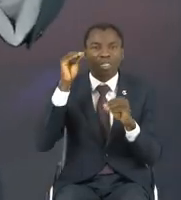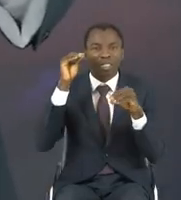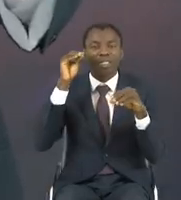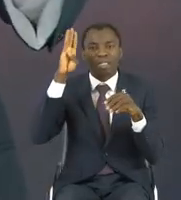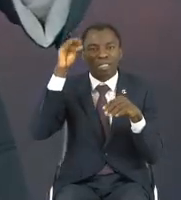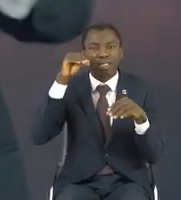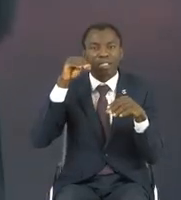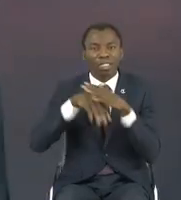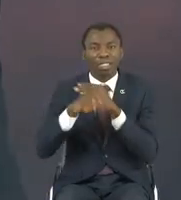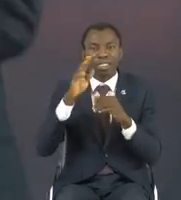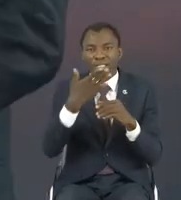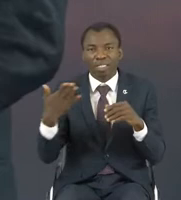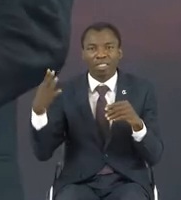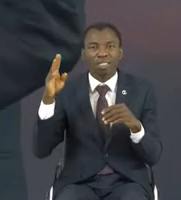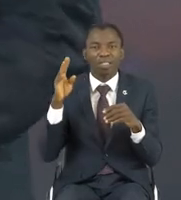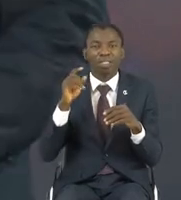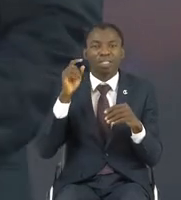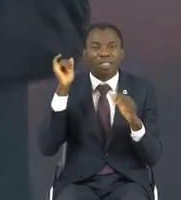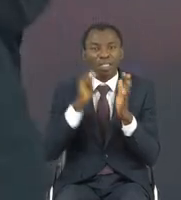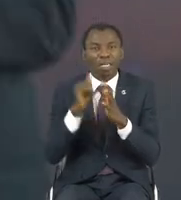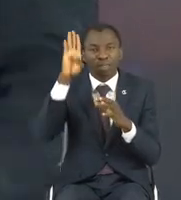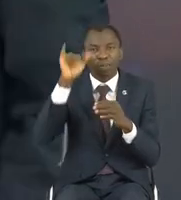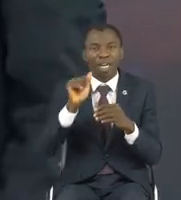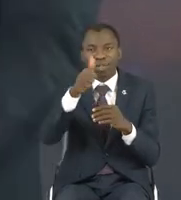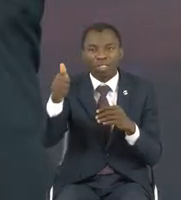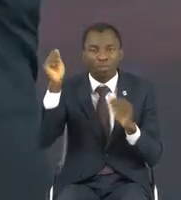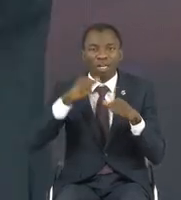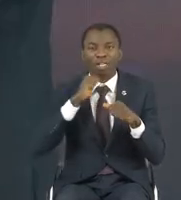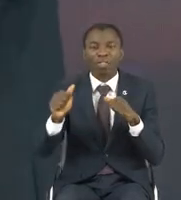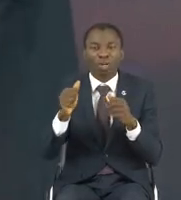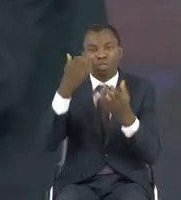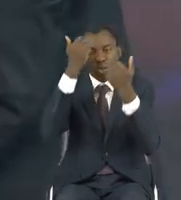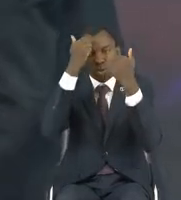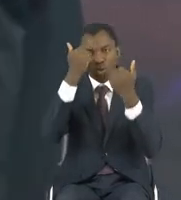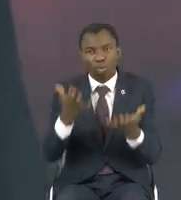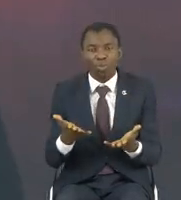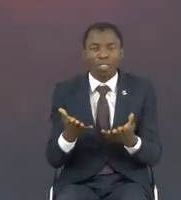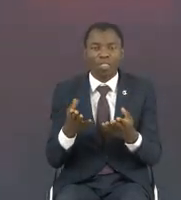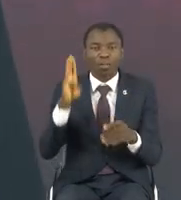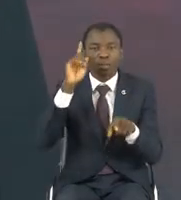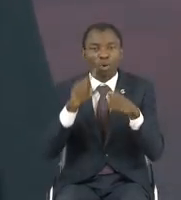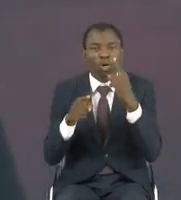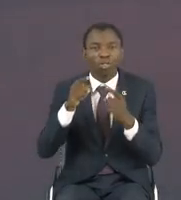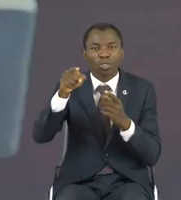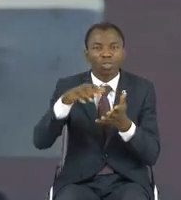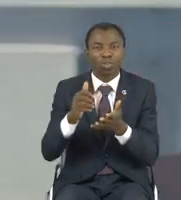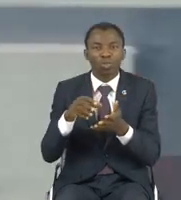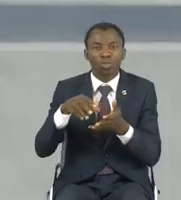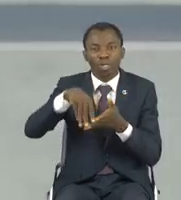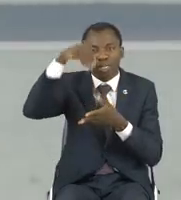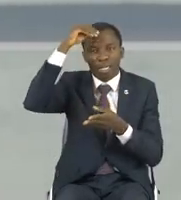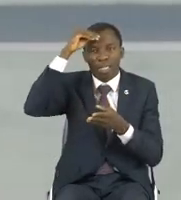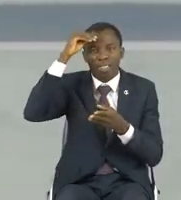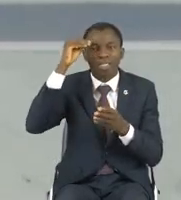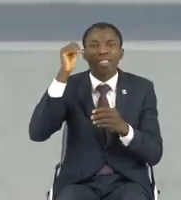yourself. You couldn't in any way obey, but you learn